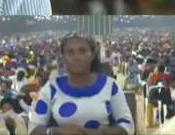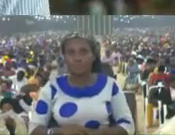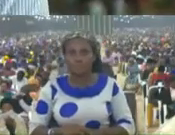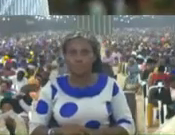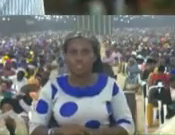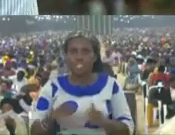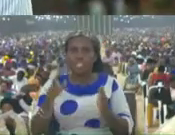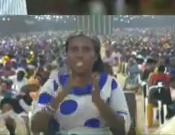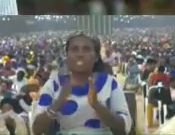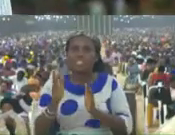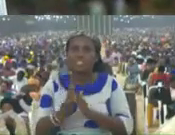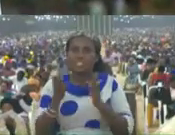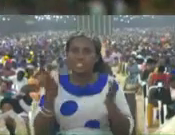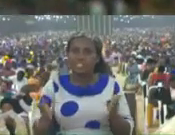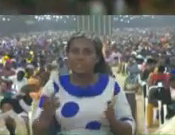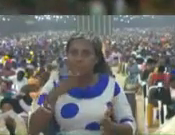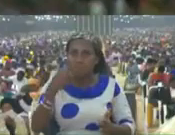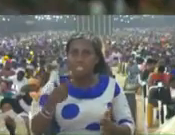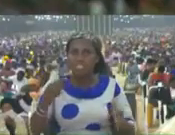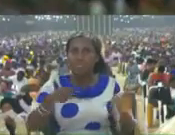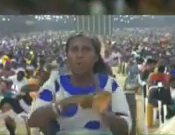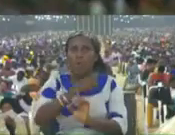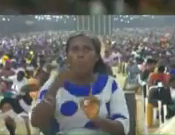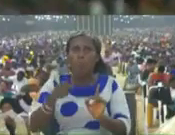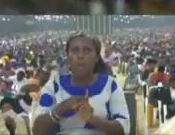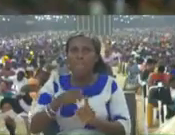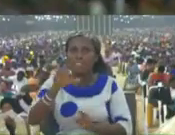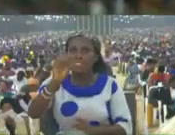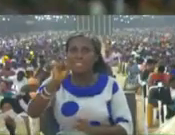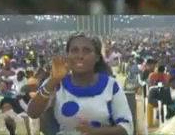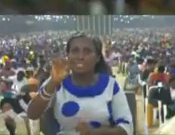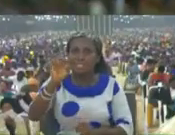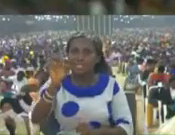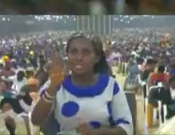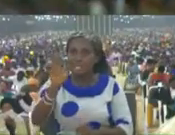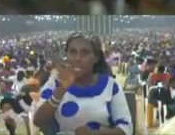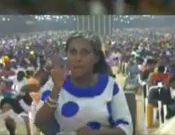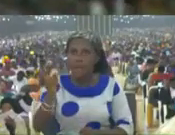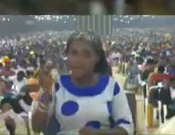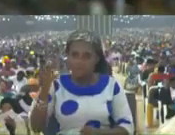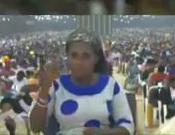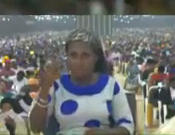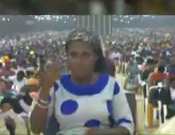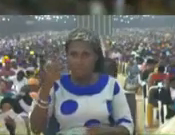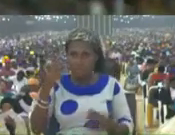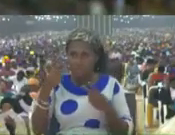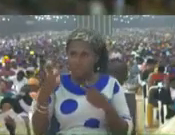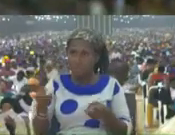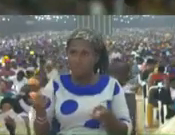the Bible said when Sarah saw that she was barren,